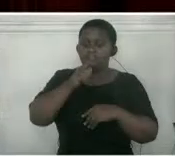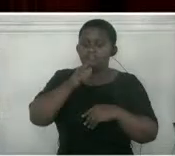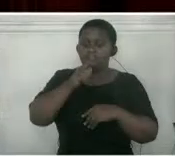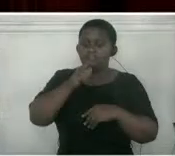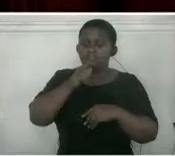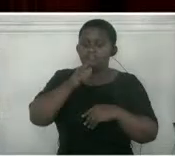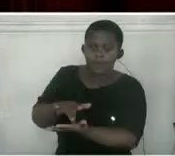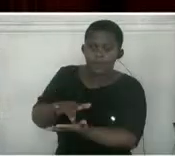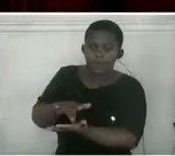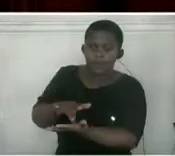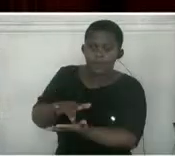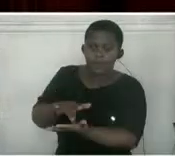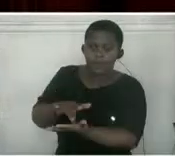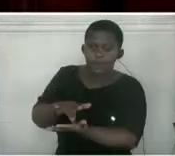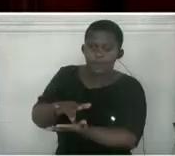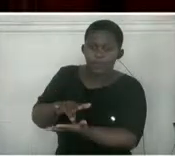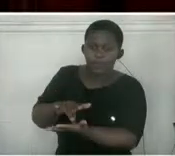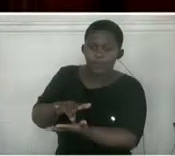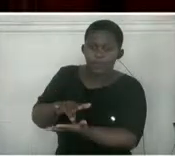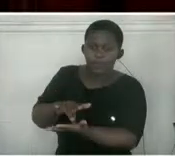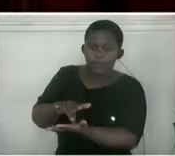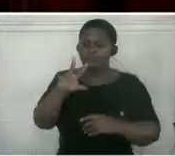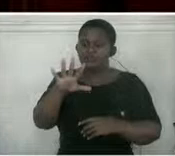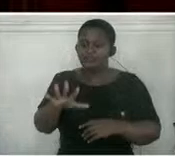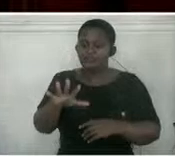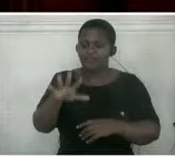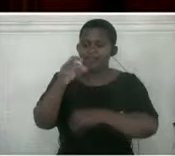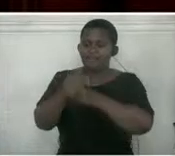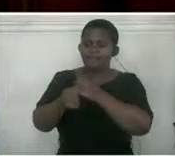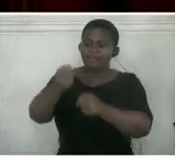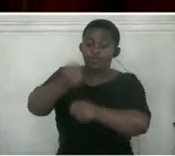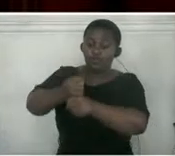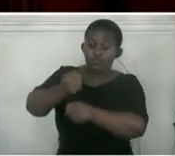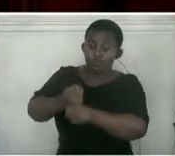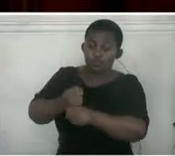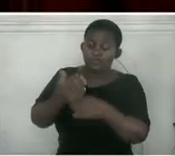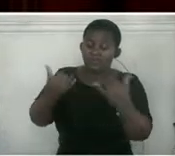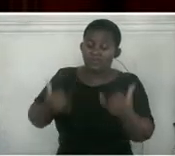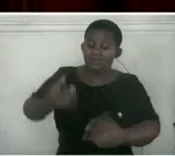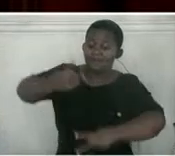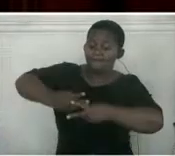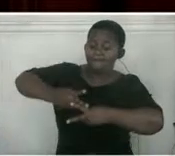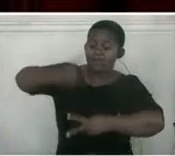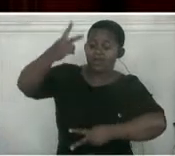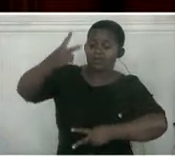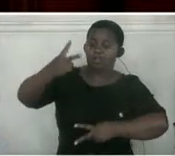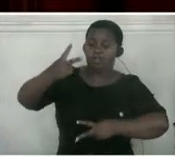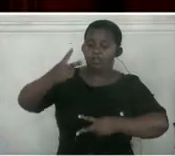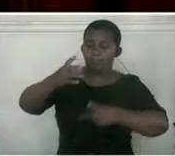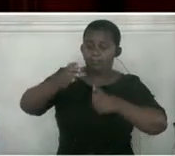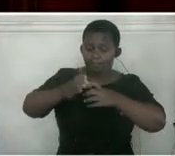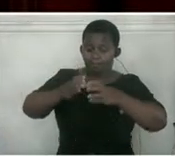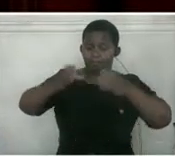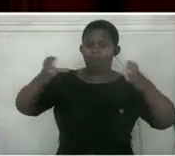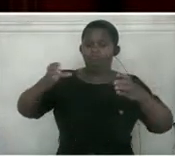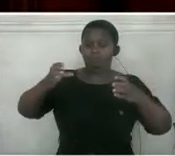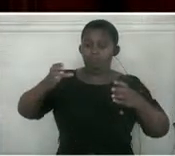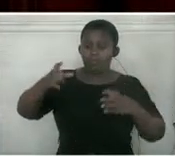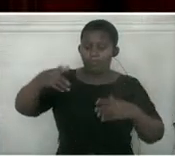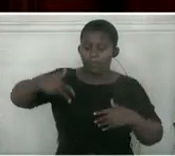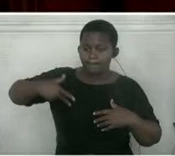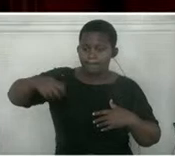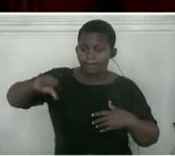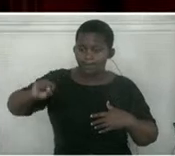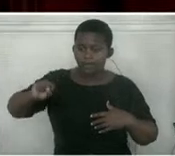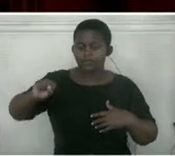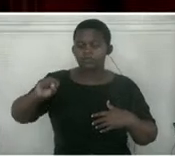and created 25 jobs opportunities. We are now finalizing the expansion of Margate Airport,